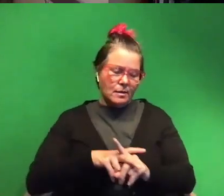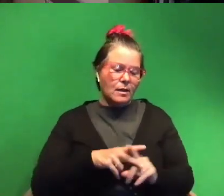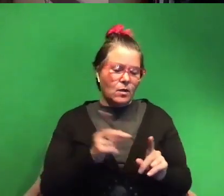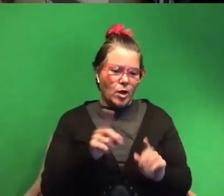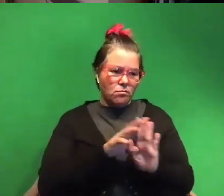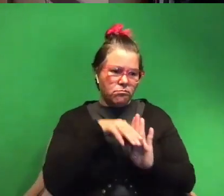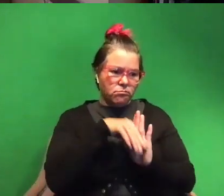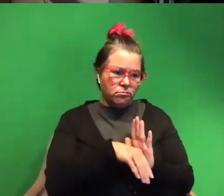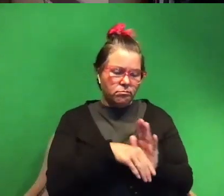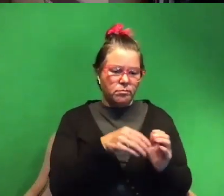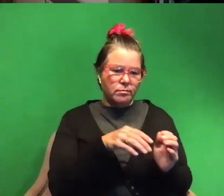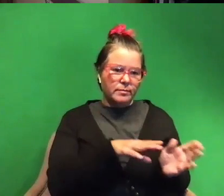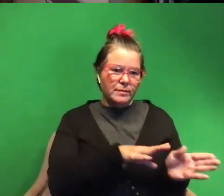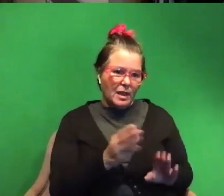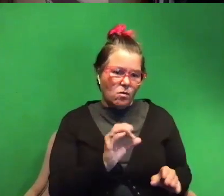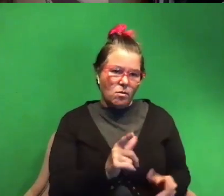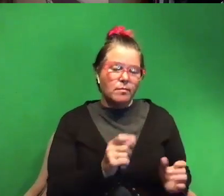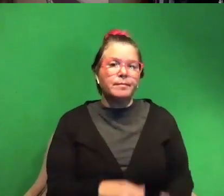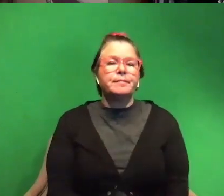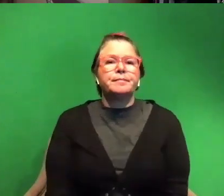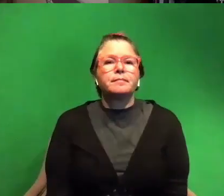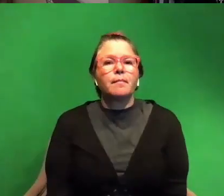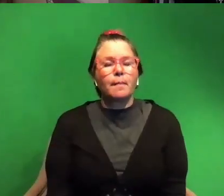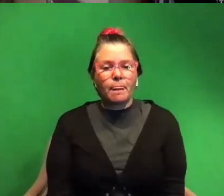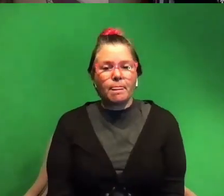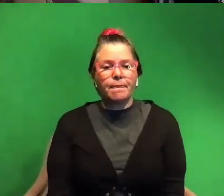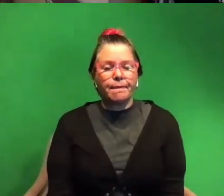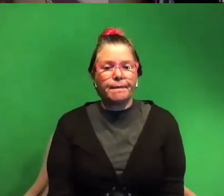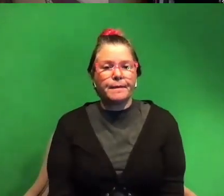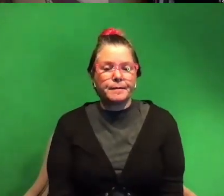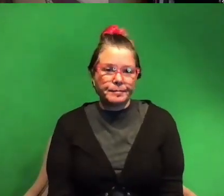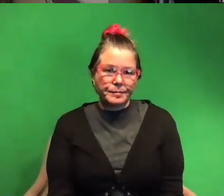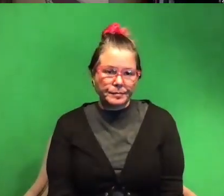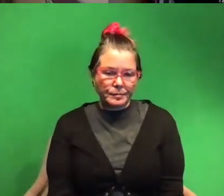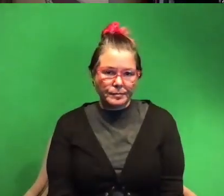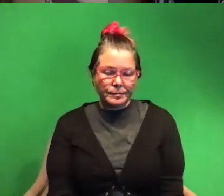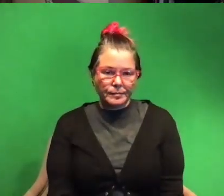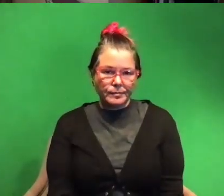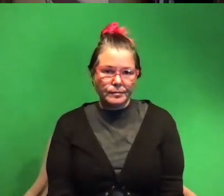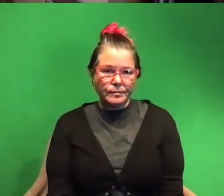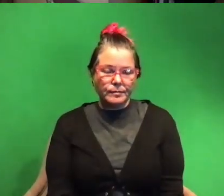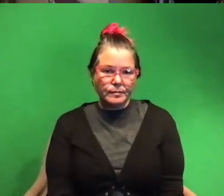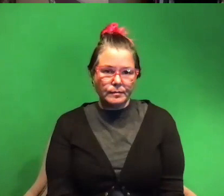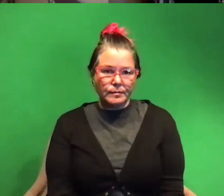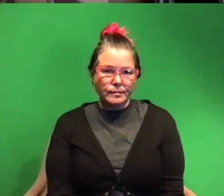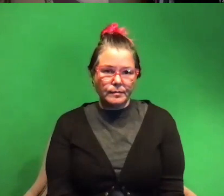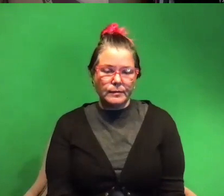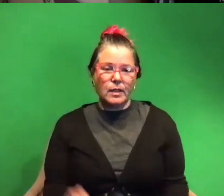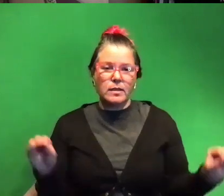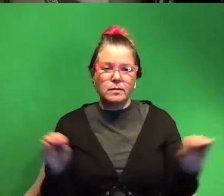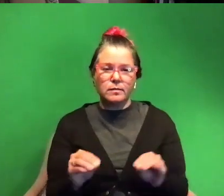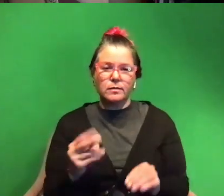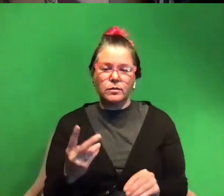coral and learn from that. Gotcha. And then I think I can combine a couple of these.